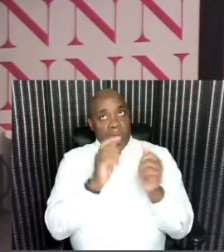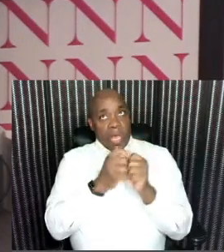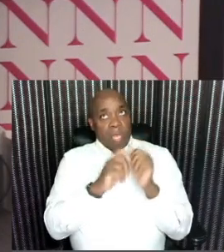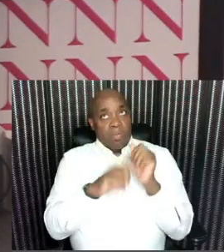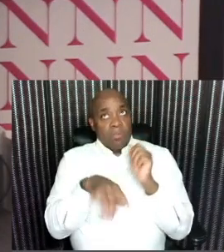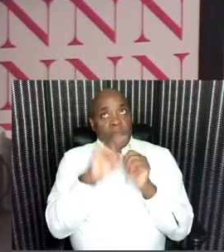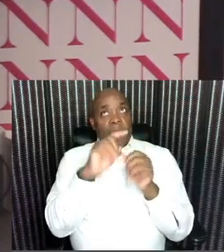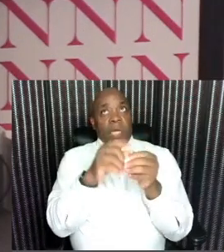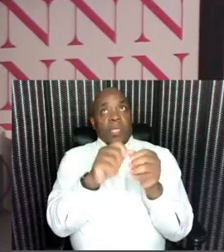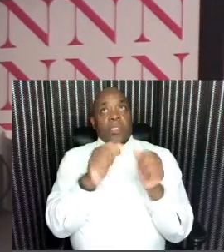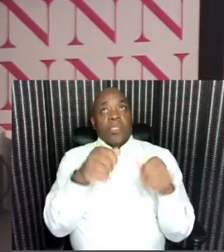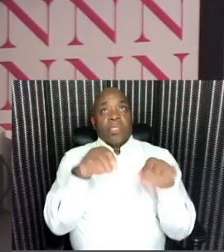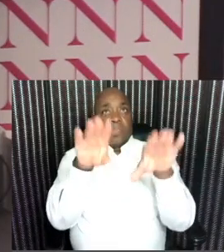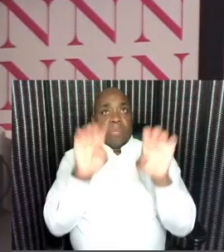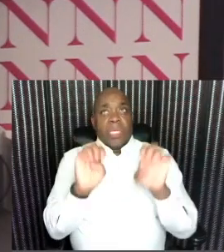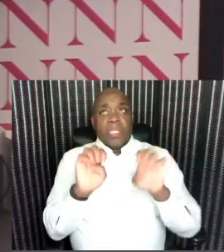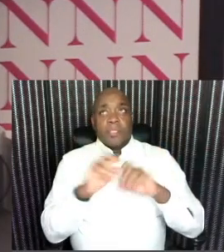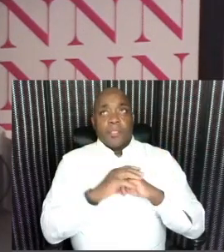that